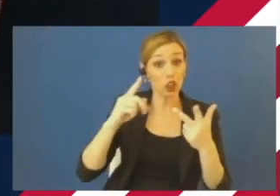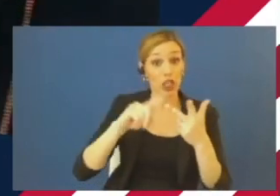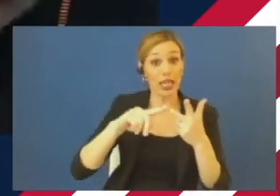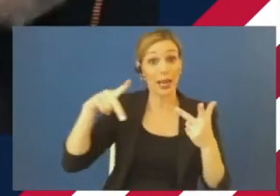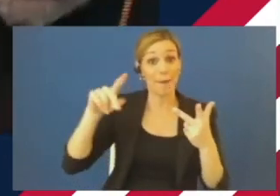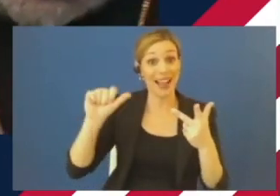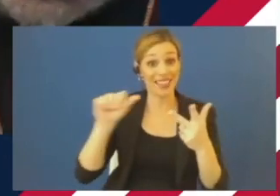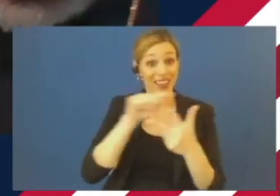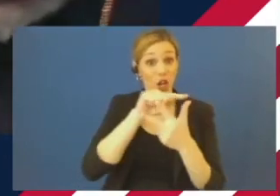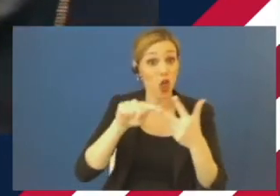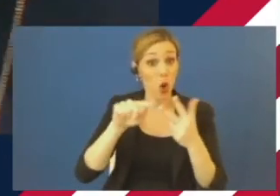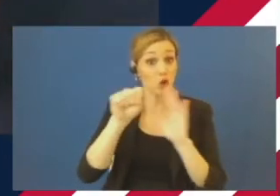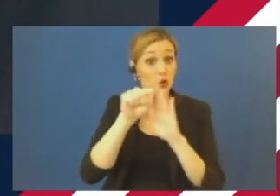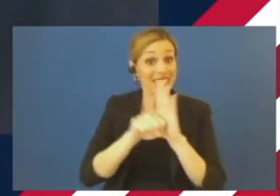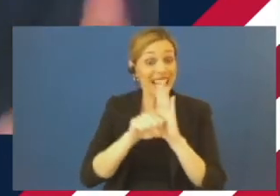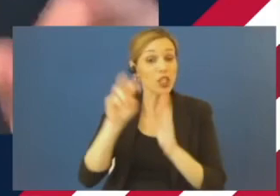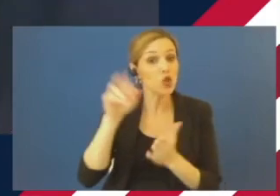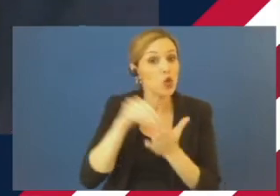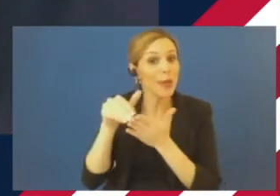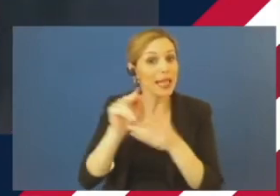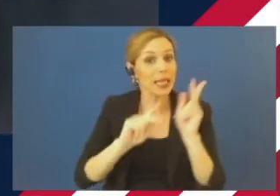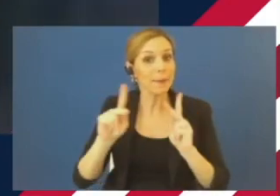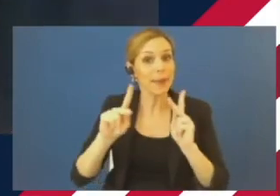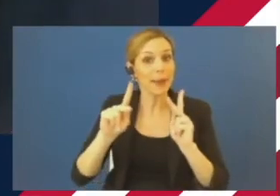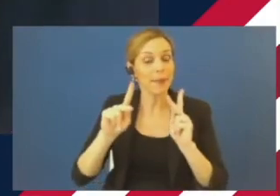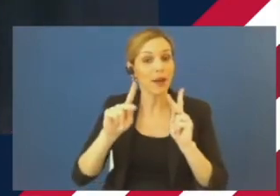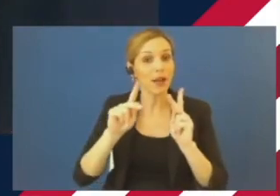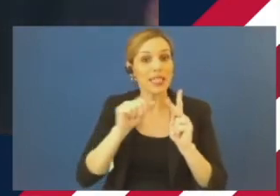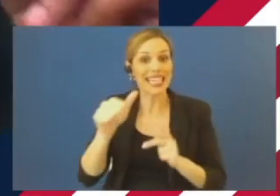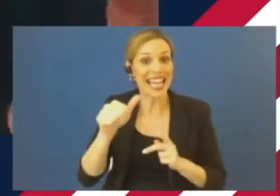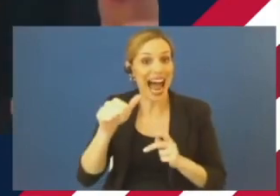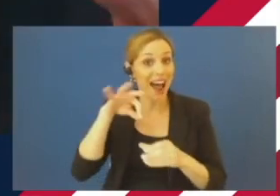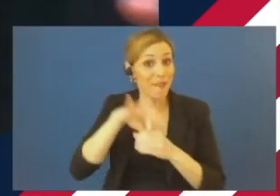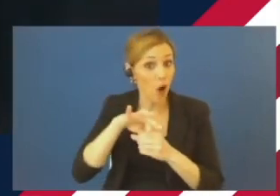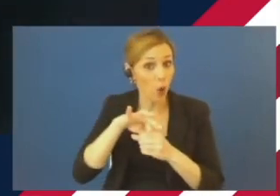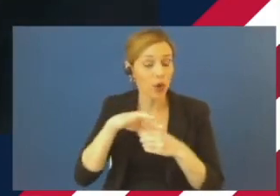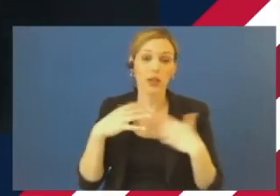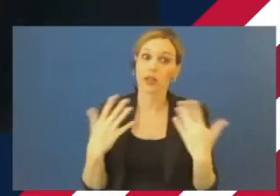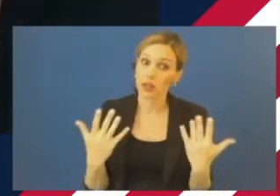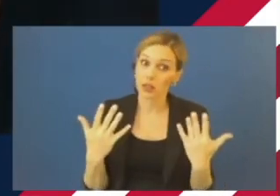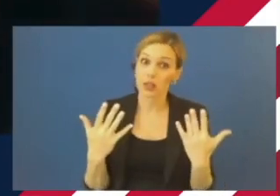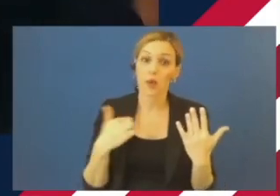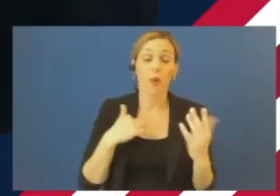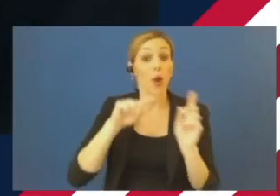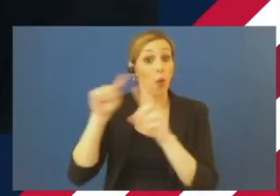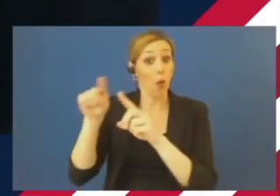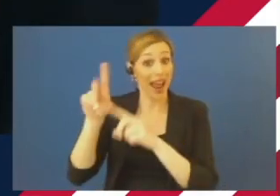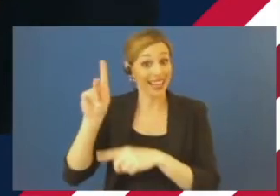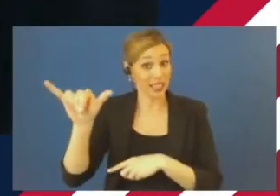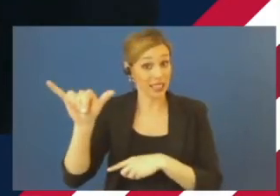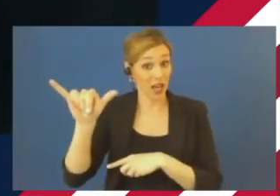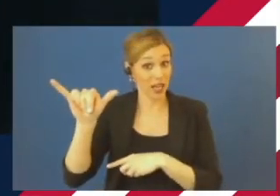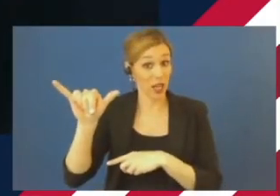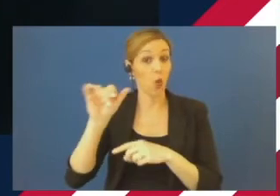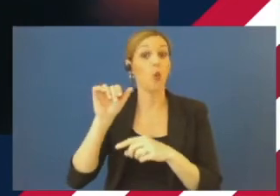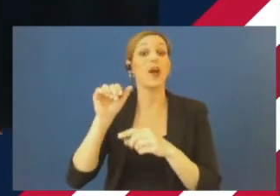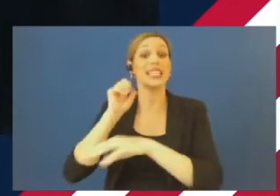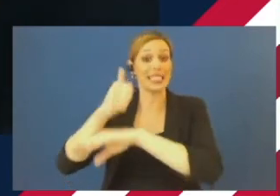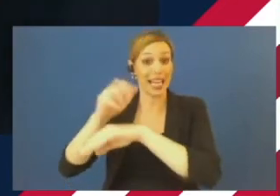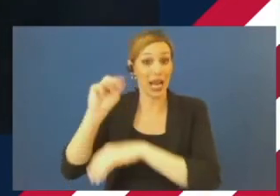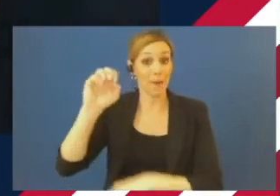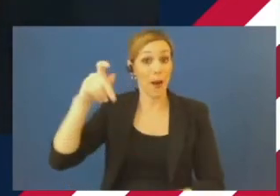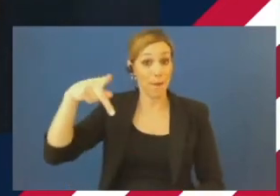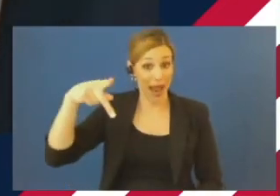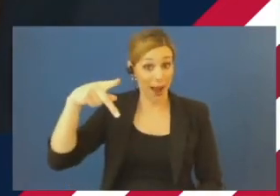White House won. But here's what we did. We went in those mountains and we put up a map that showed racist voter suppression and how racist